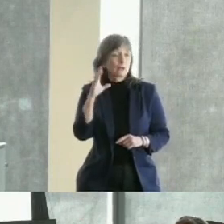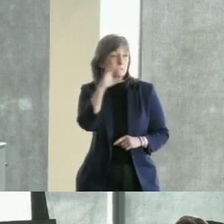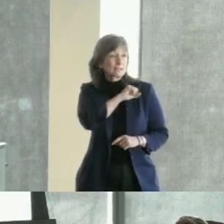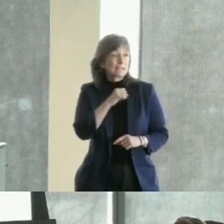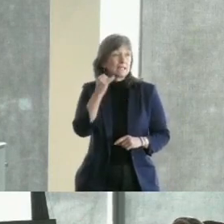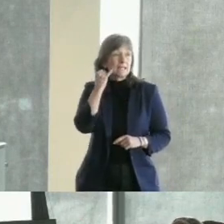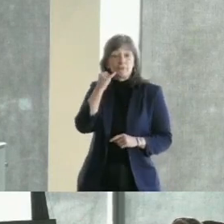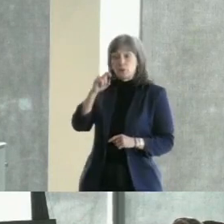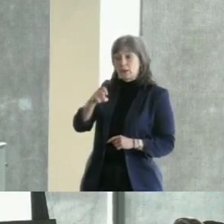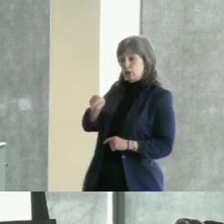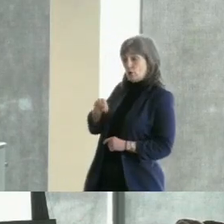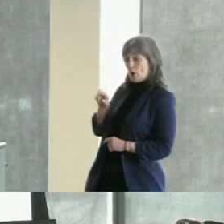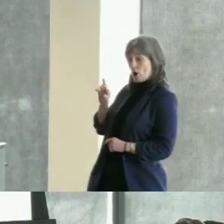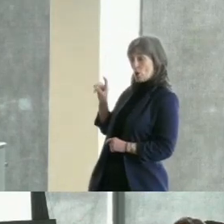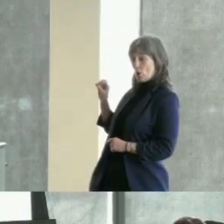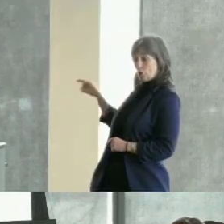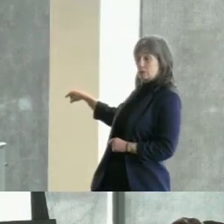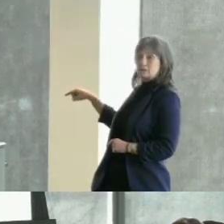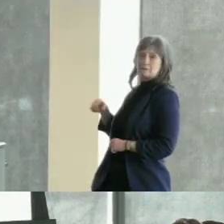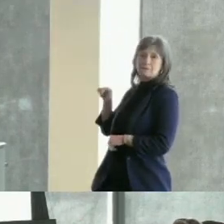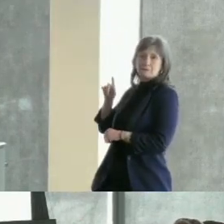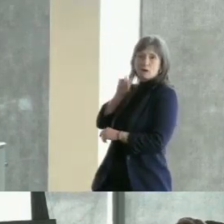call Molly.